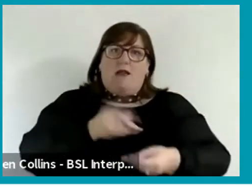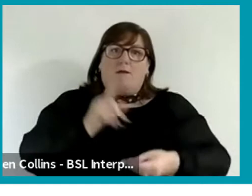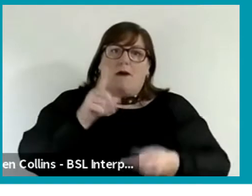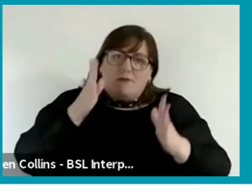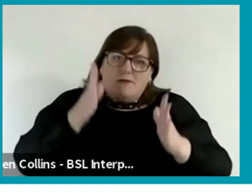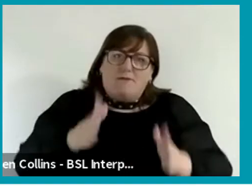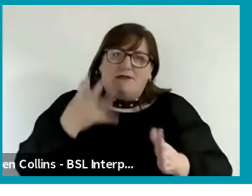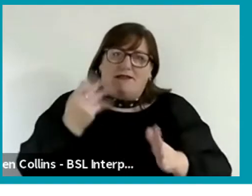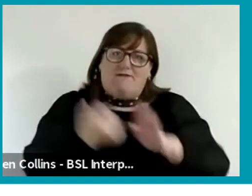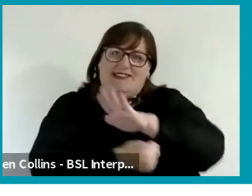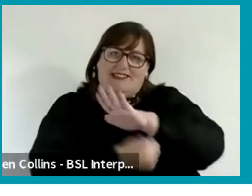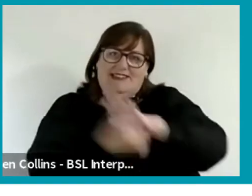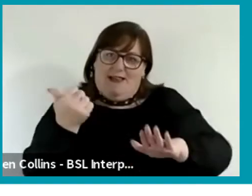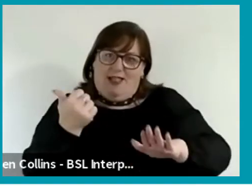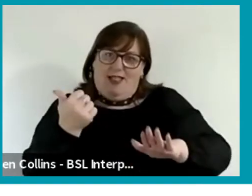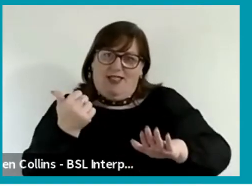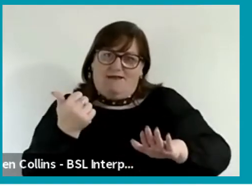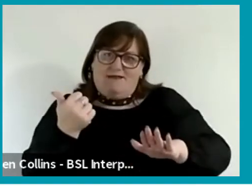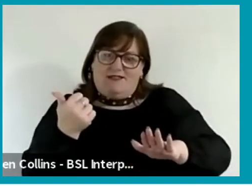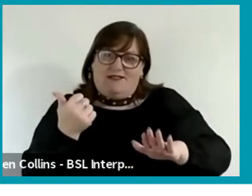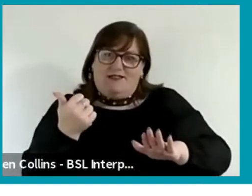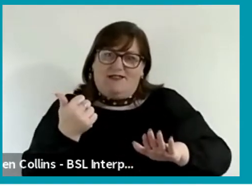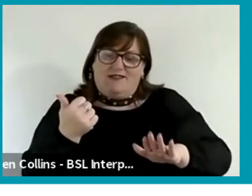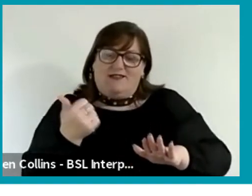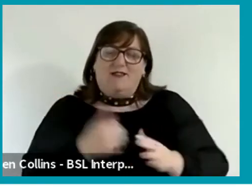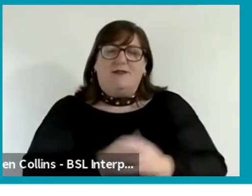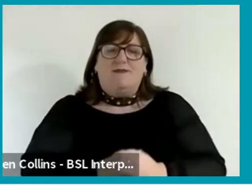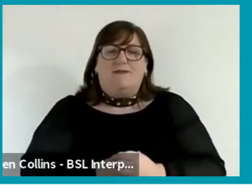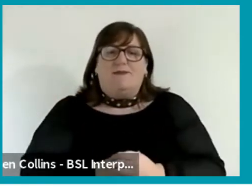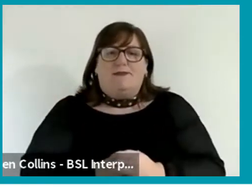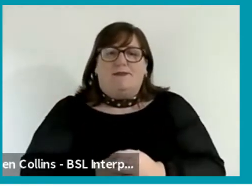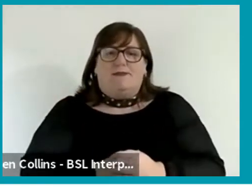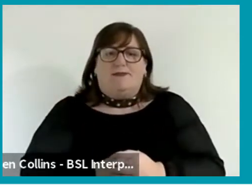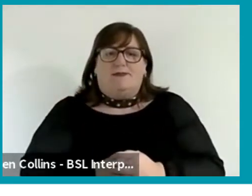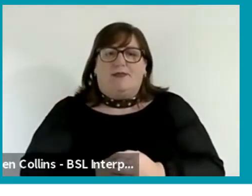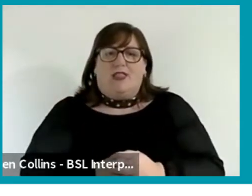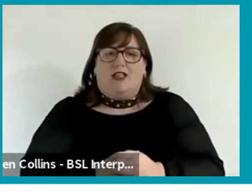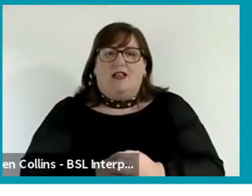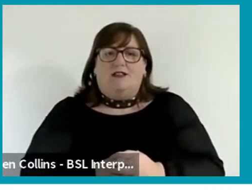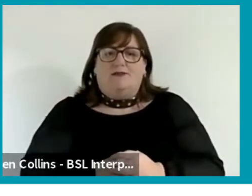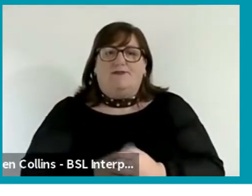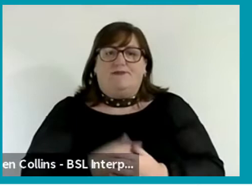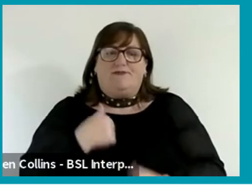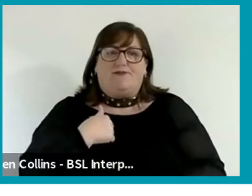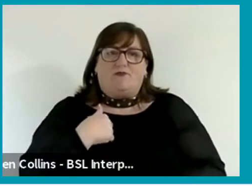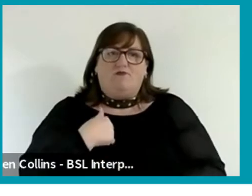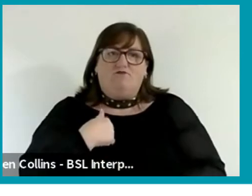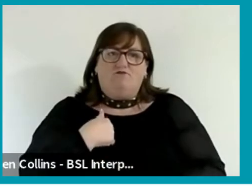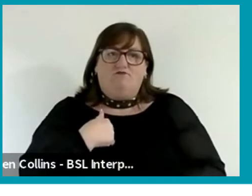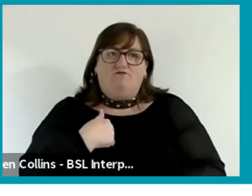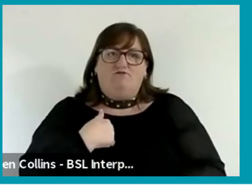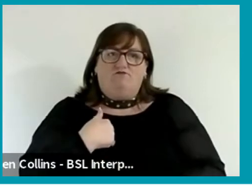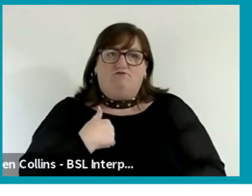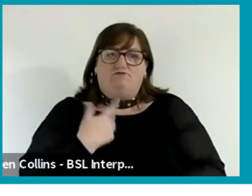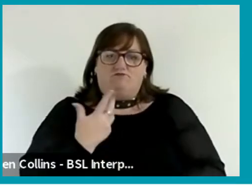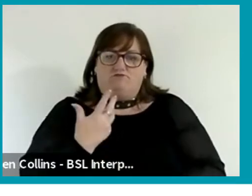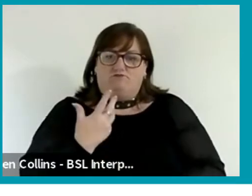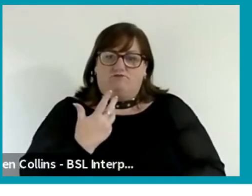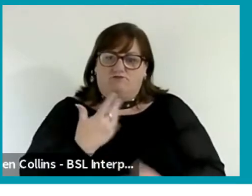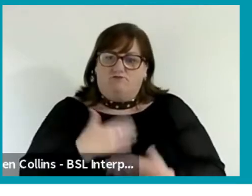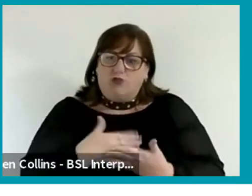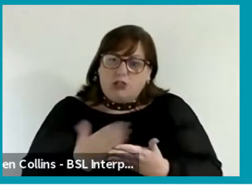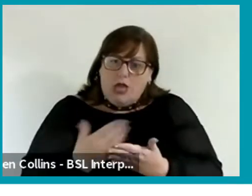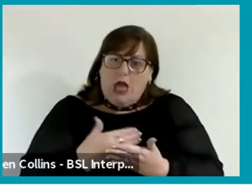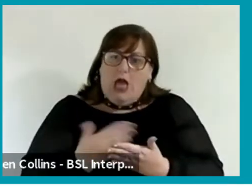that we're looking for. We share same values, and we make sure